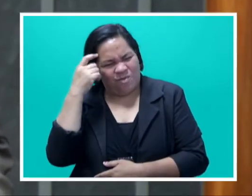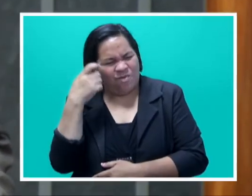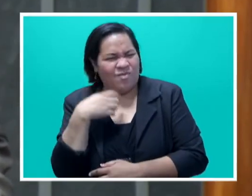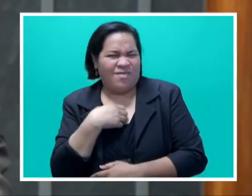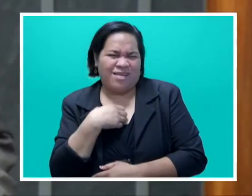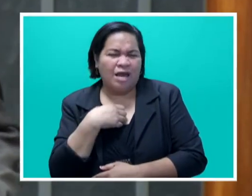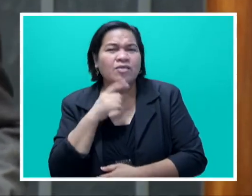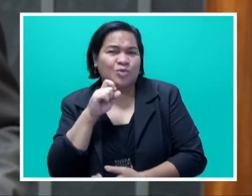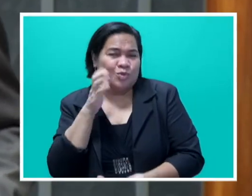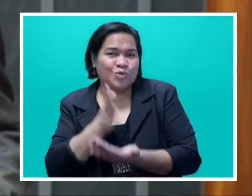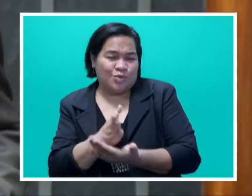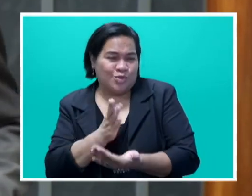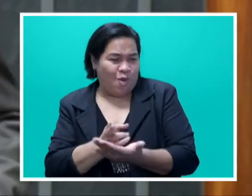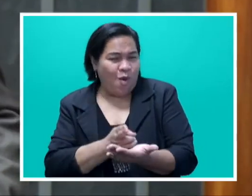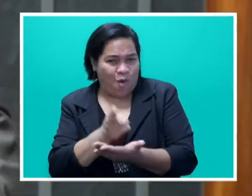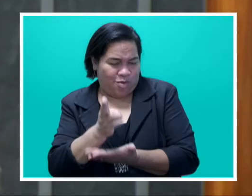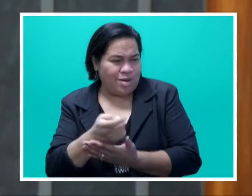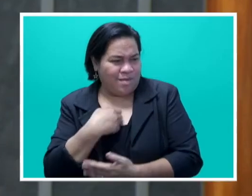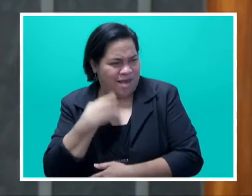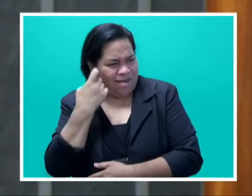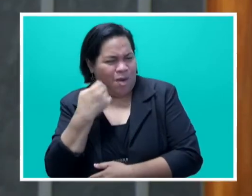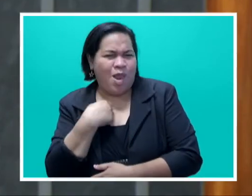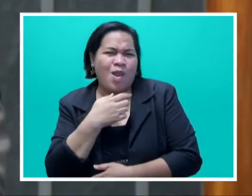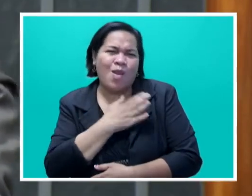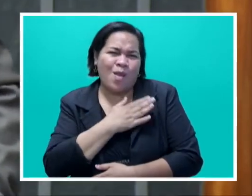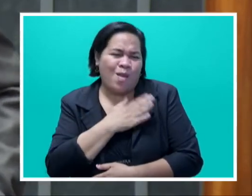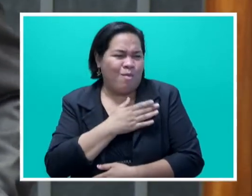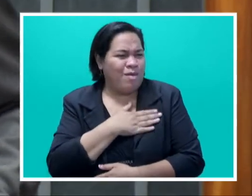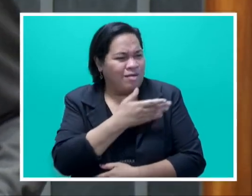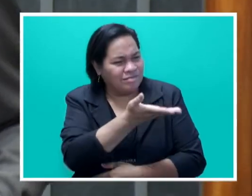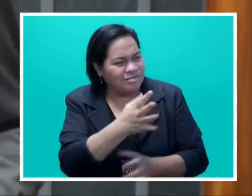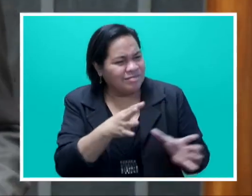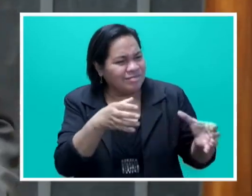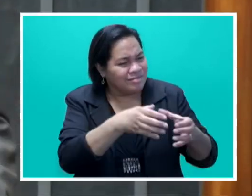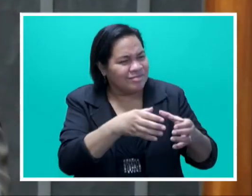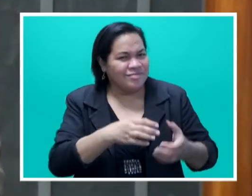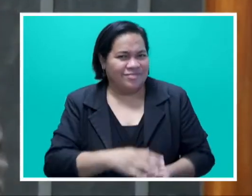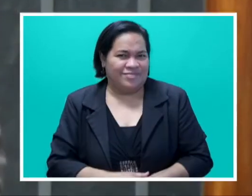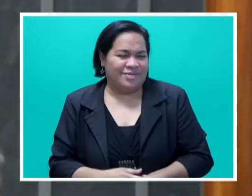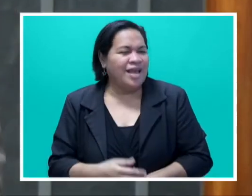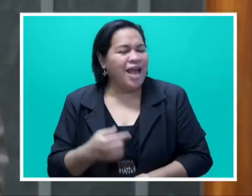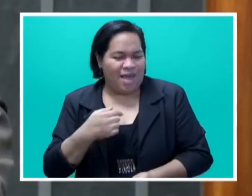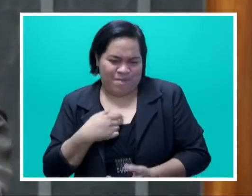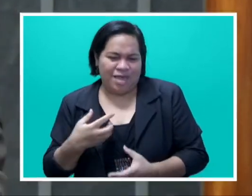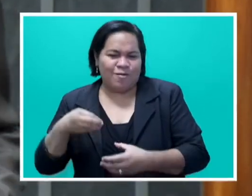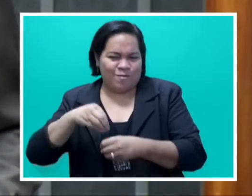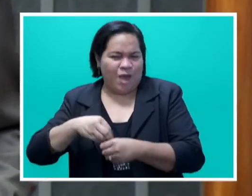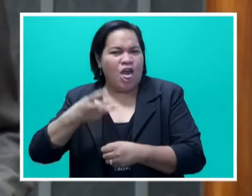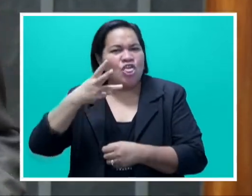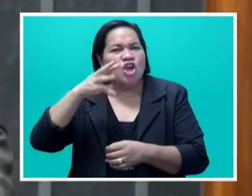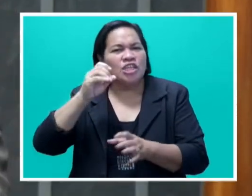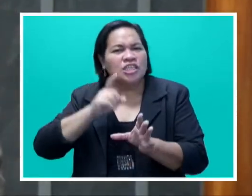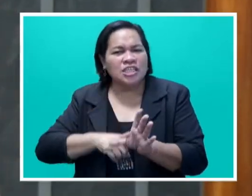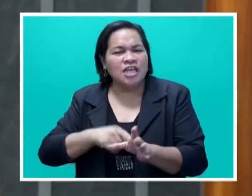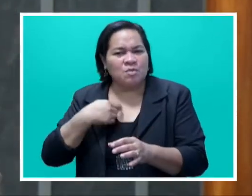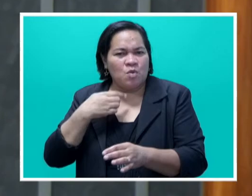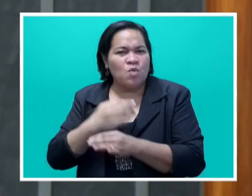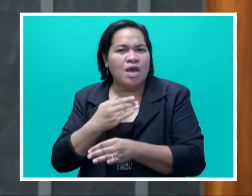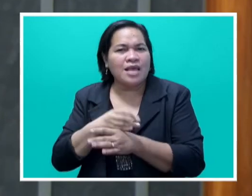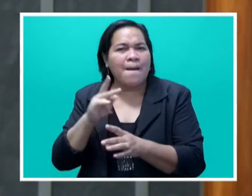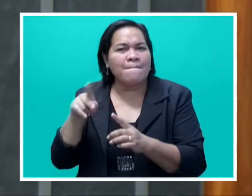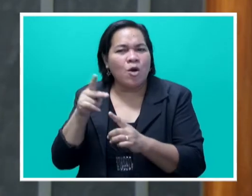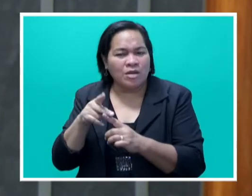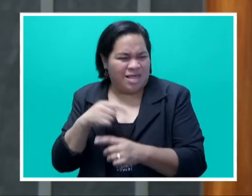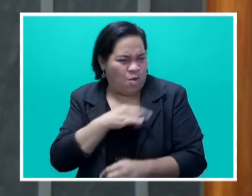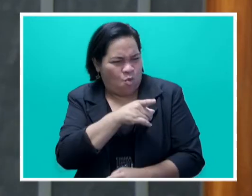Honestly, sometimes I really wonder. And I feel sorry for you guys. Because I've been in politics for 30 years. And this is